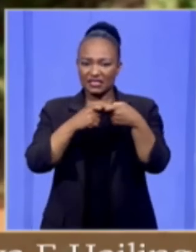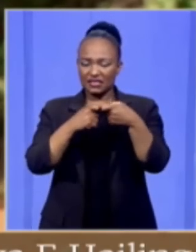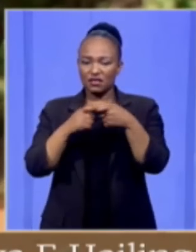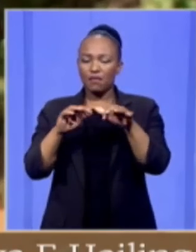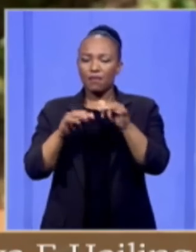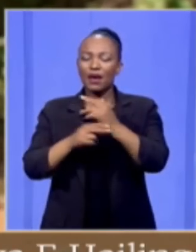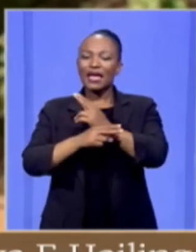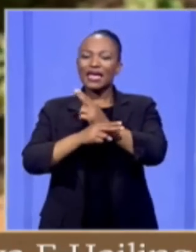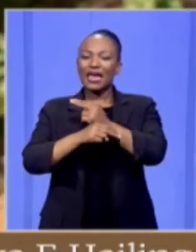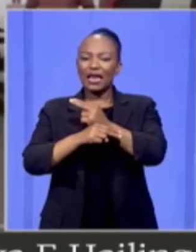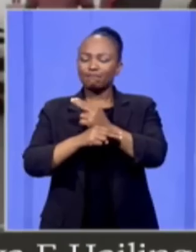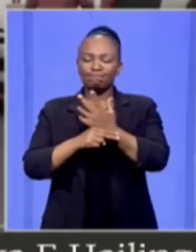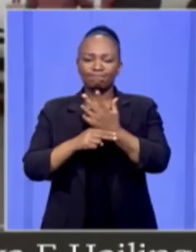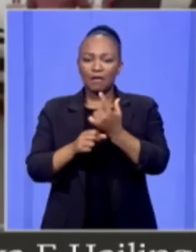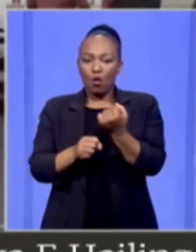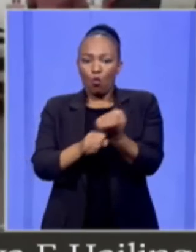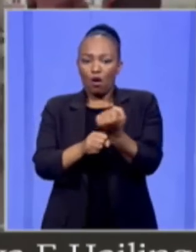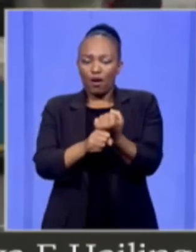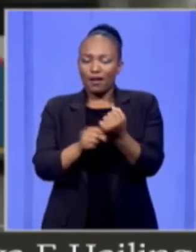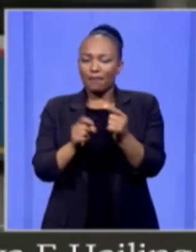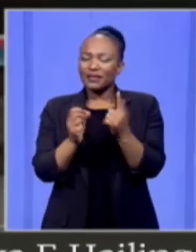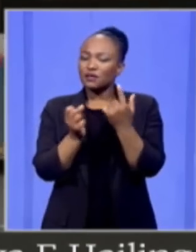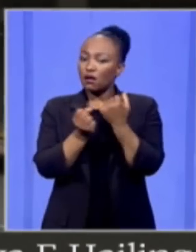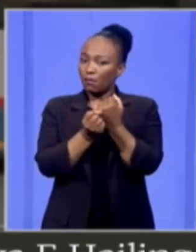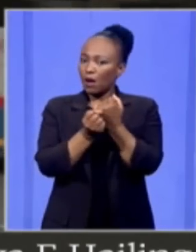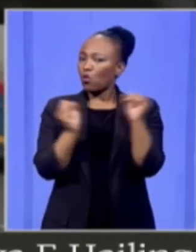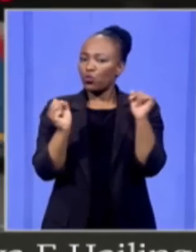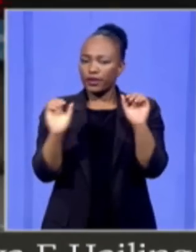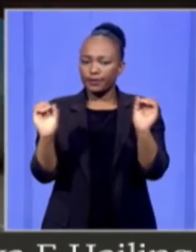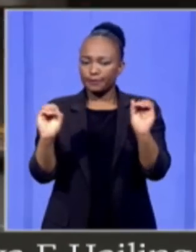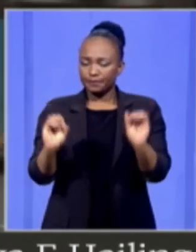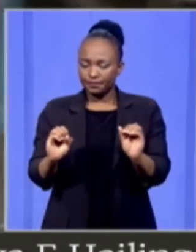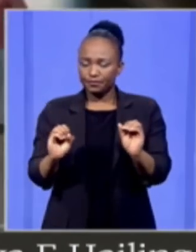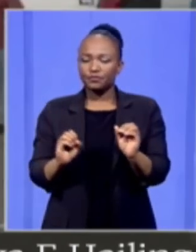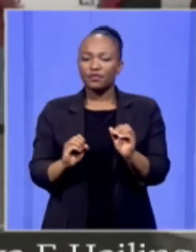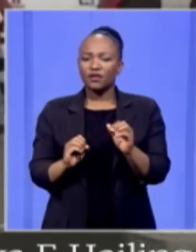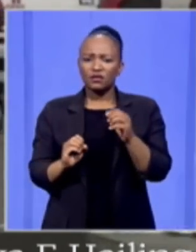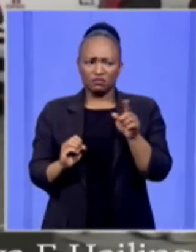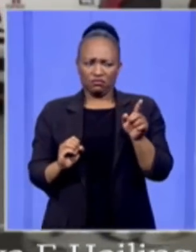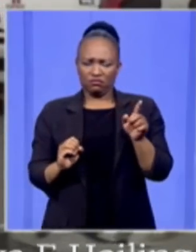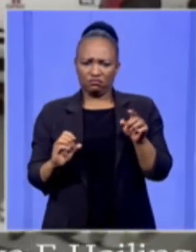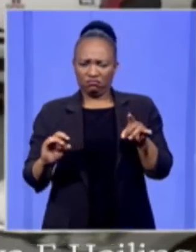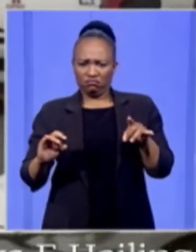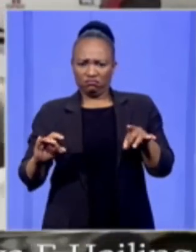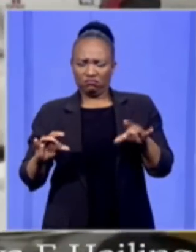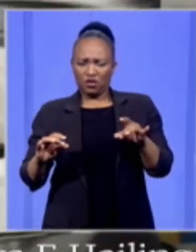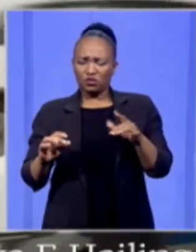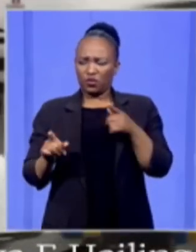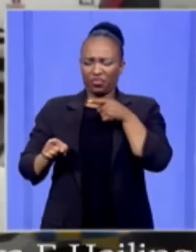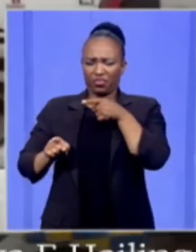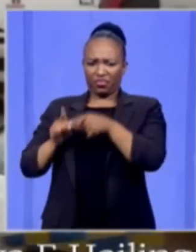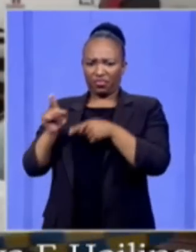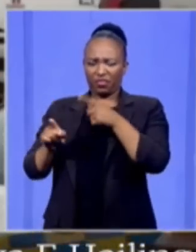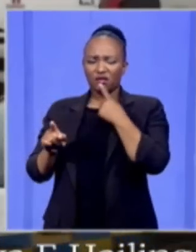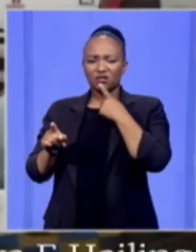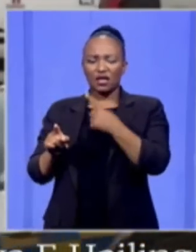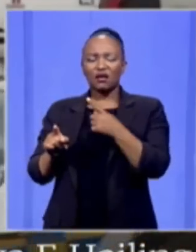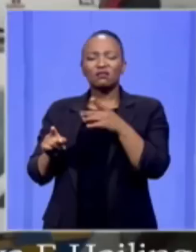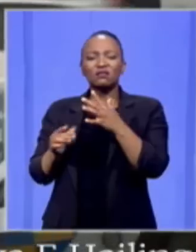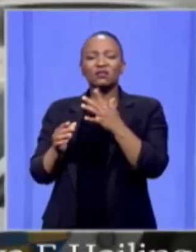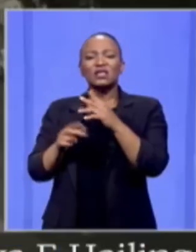ba lokologile. Le fa Taxi Alliance la tofatsa e-hailing ka go ba tseela bapagami le go ba tlhokisa lotseno